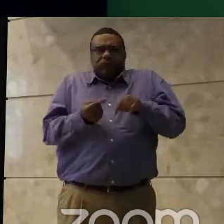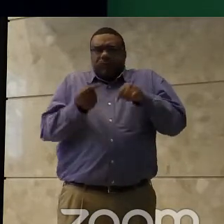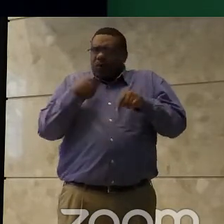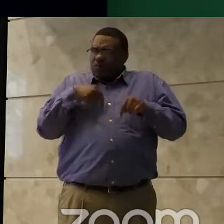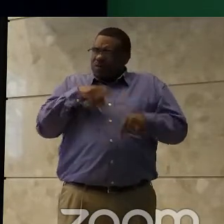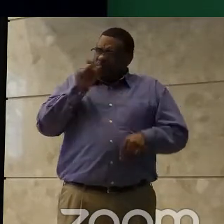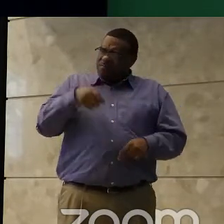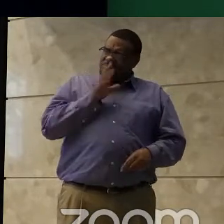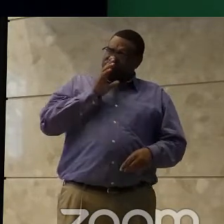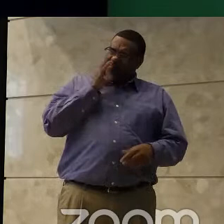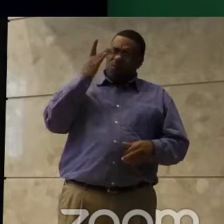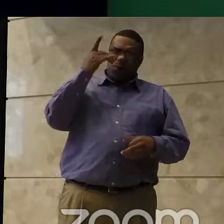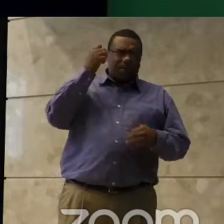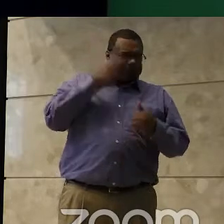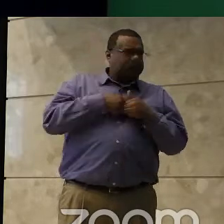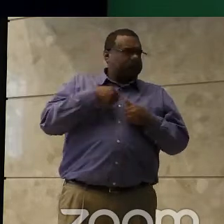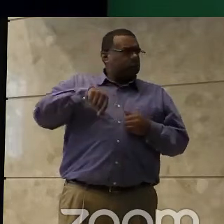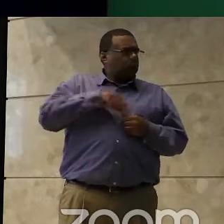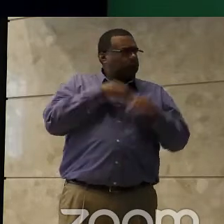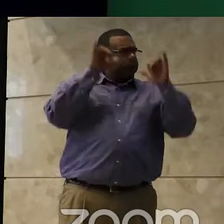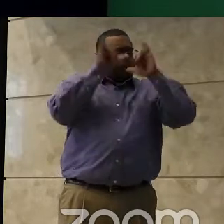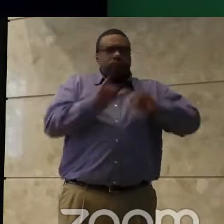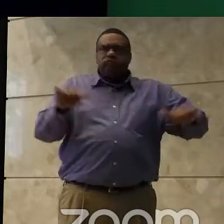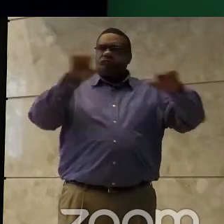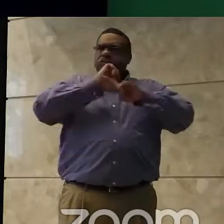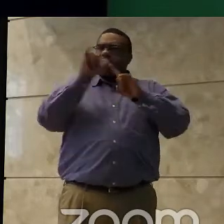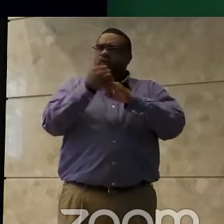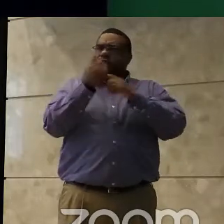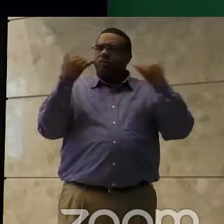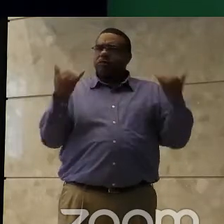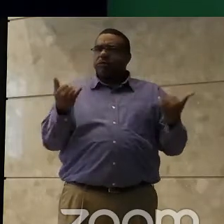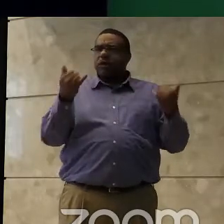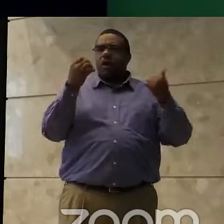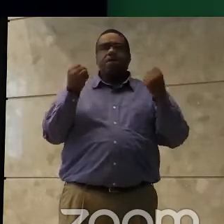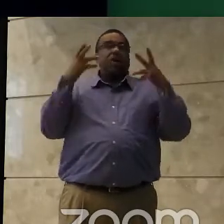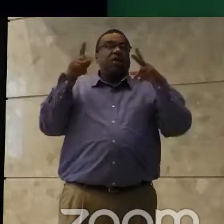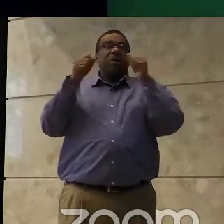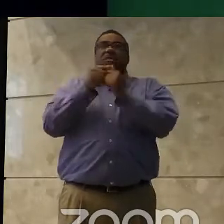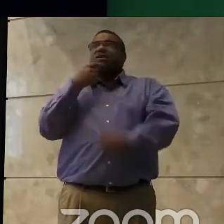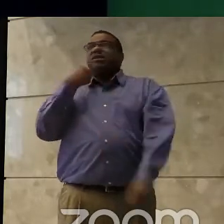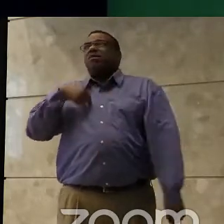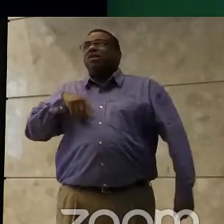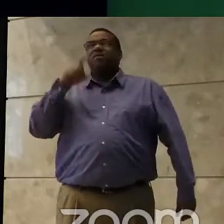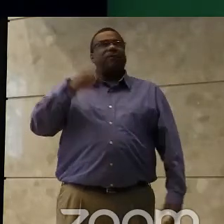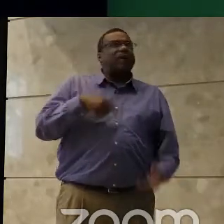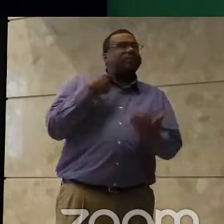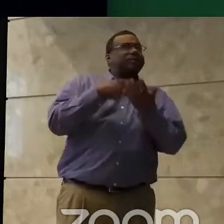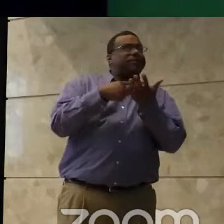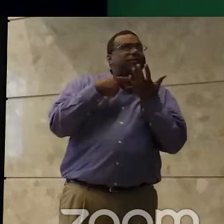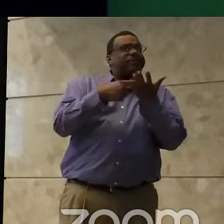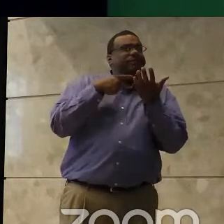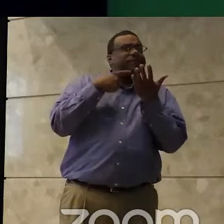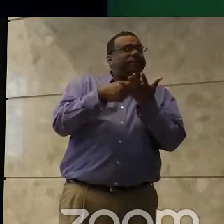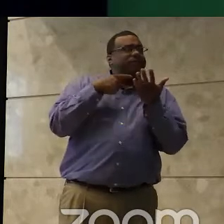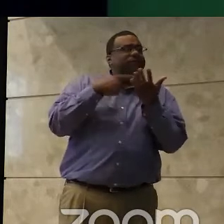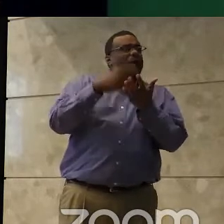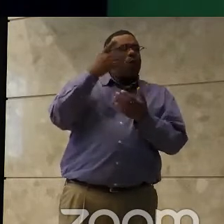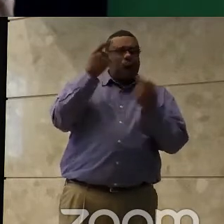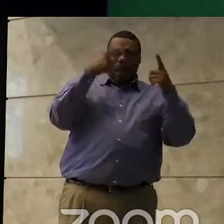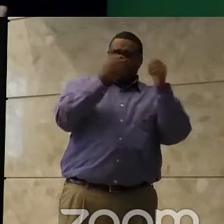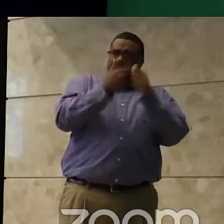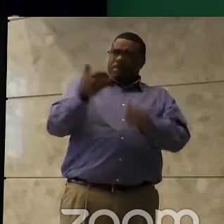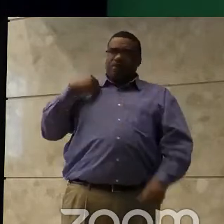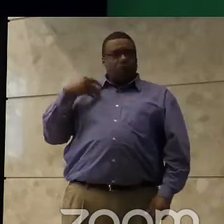about this? Because that's where we are today. In many places, when people say, why must we talk about these times? That's all in the past. No, we